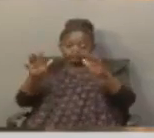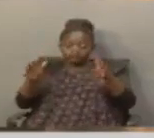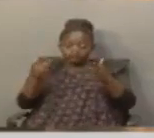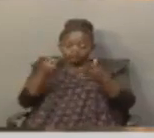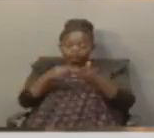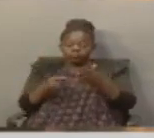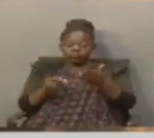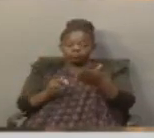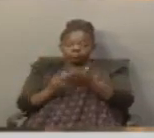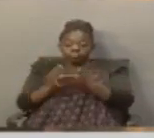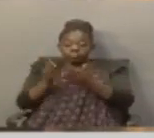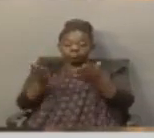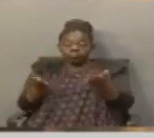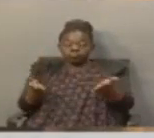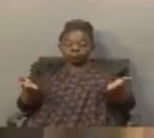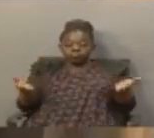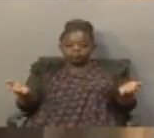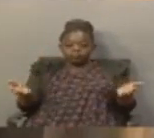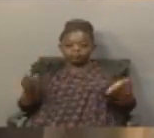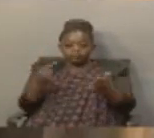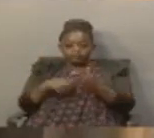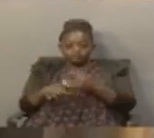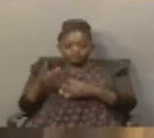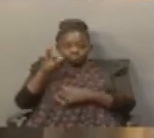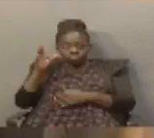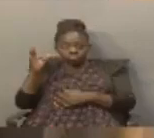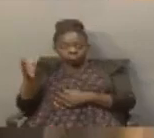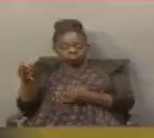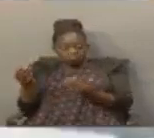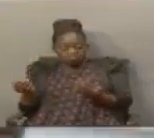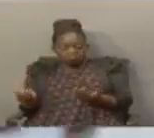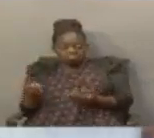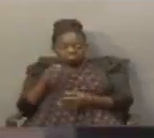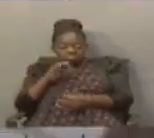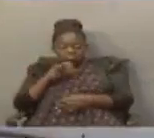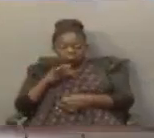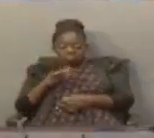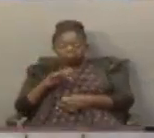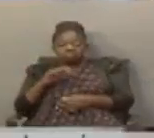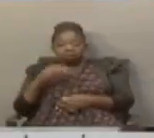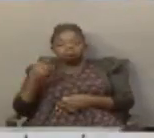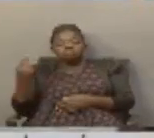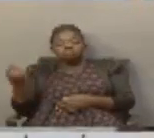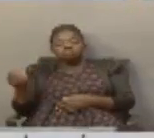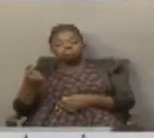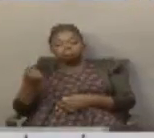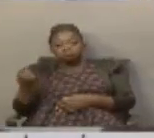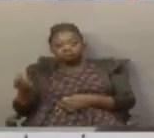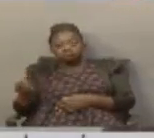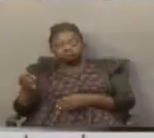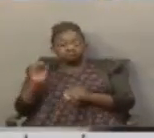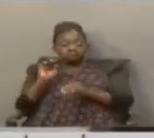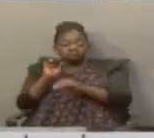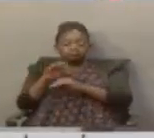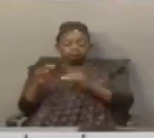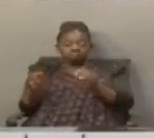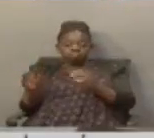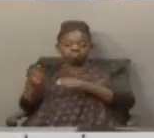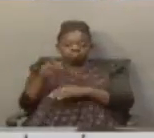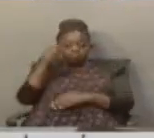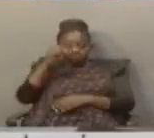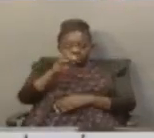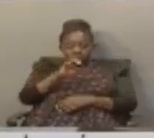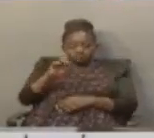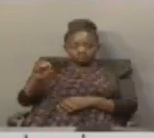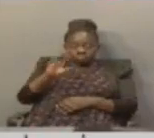ground because whatever we are hearing is on hearsay. We will ask the Minister for East African